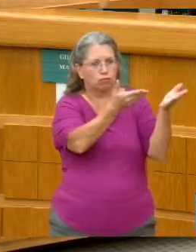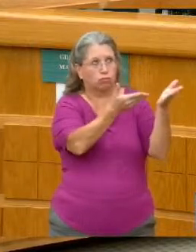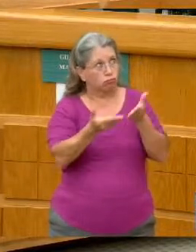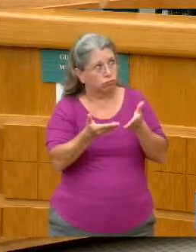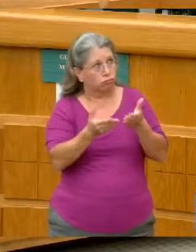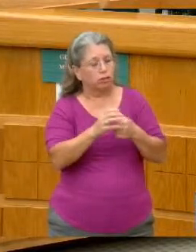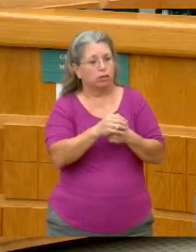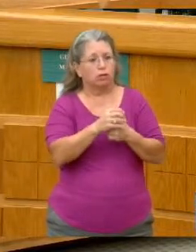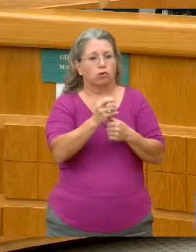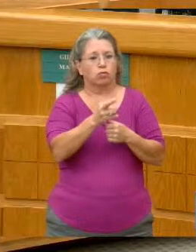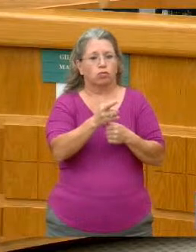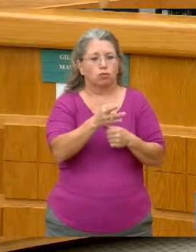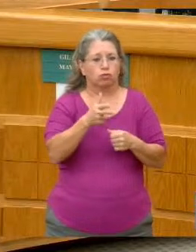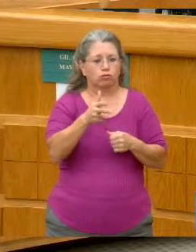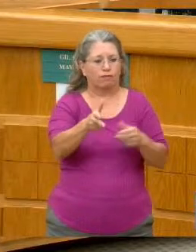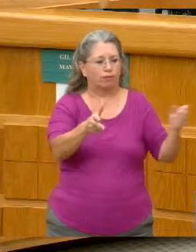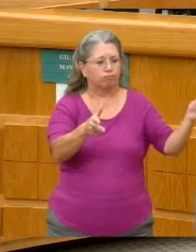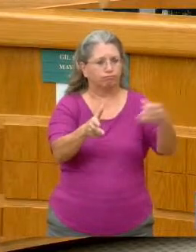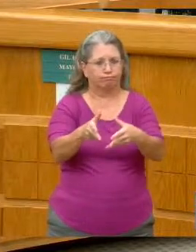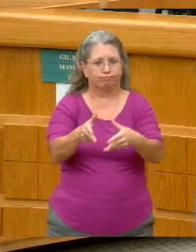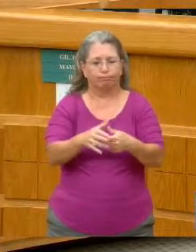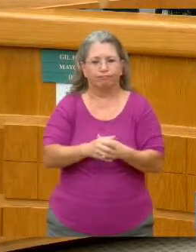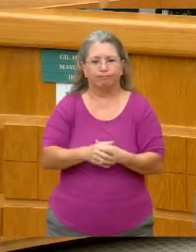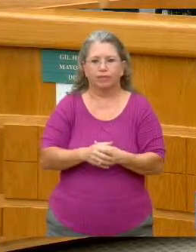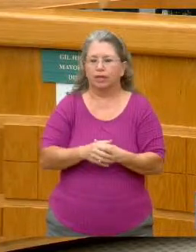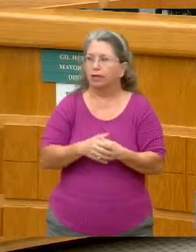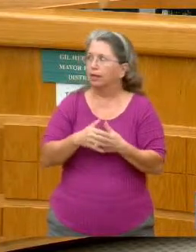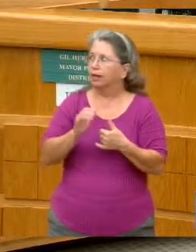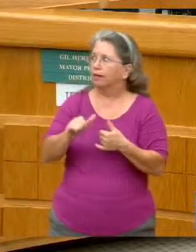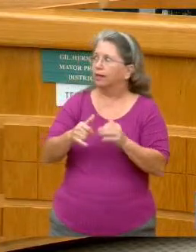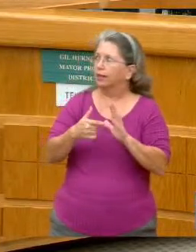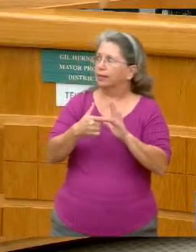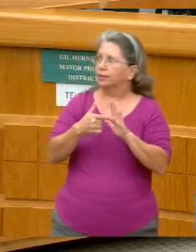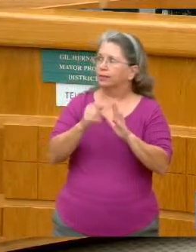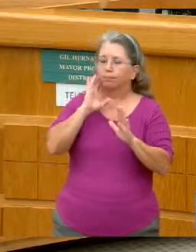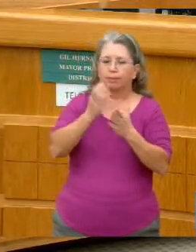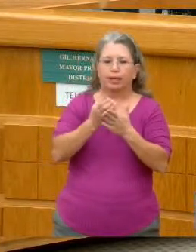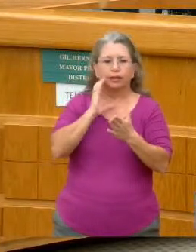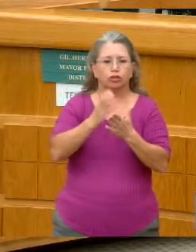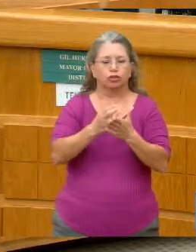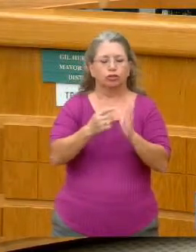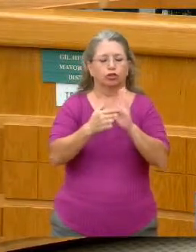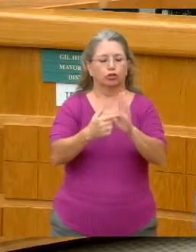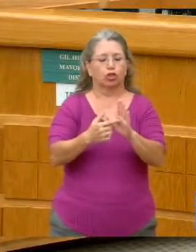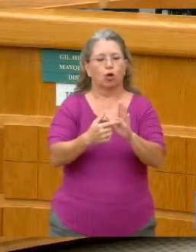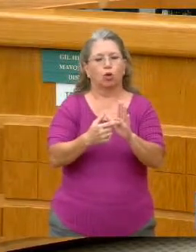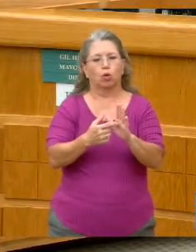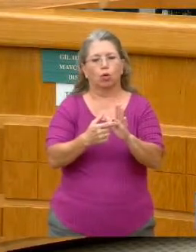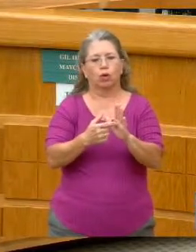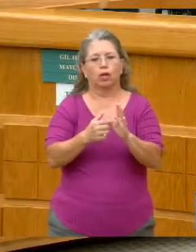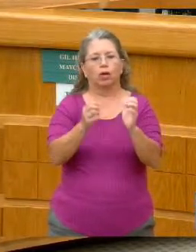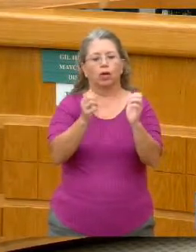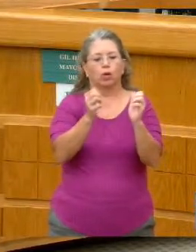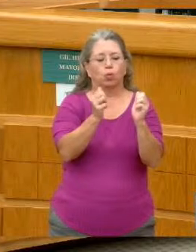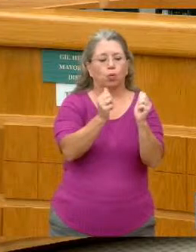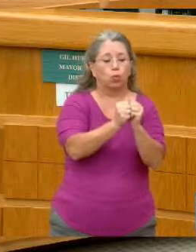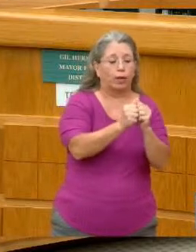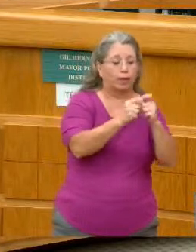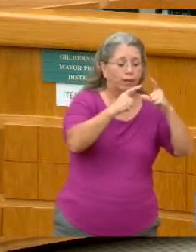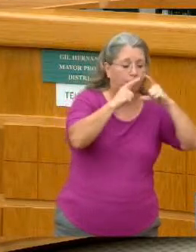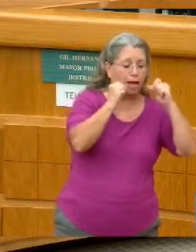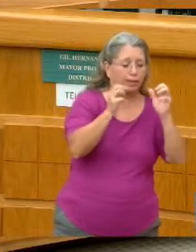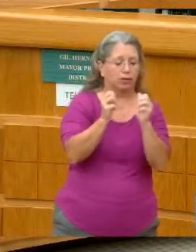wear a mask and you sneeze, sing, talk, or cough over the top of these Petri dishes, which have a medium